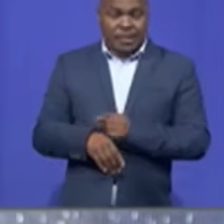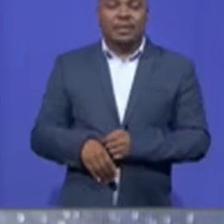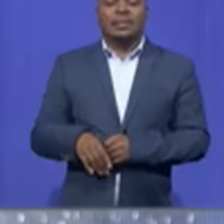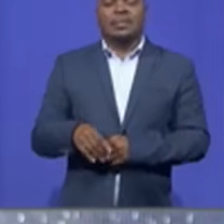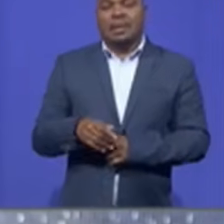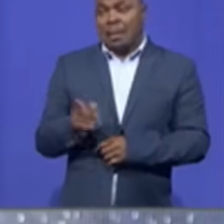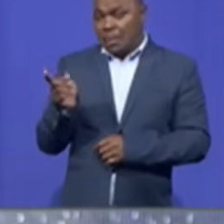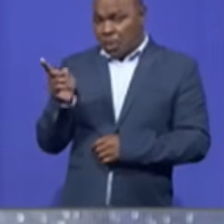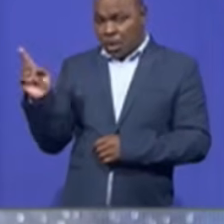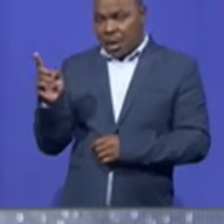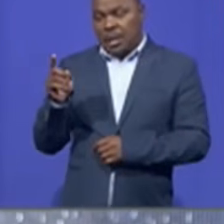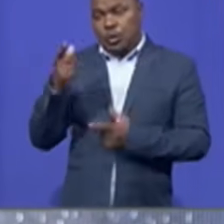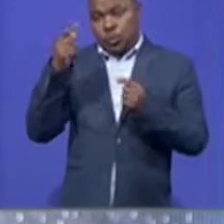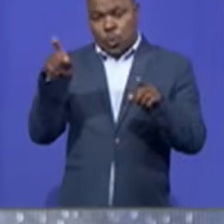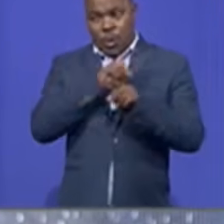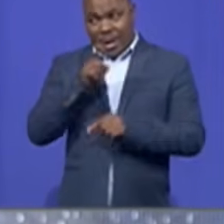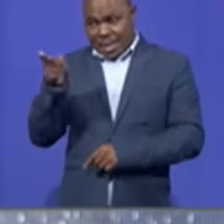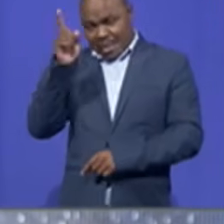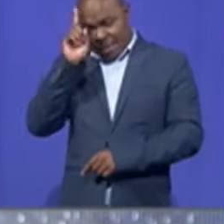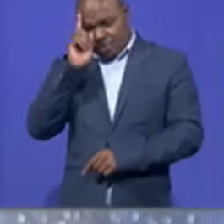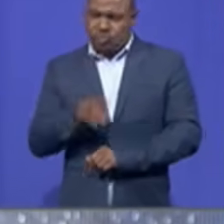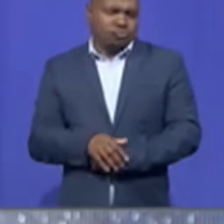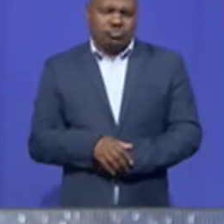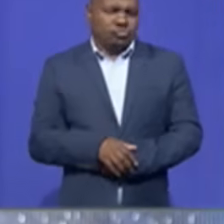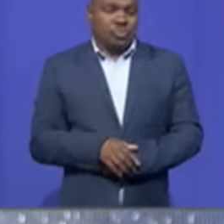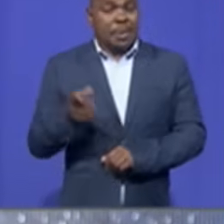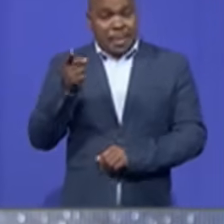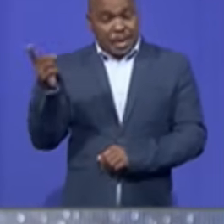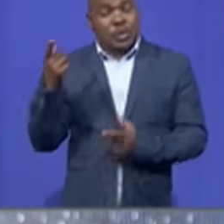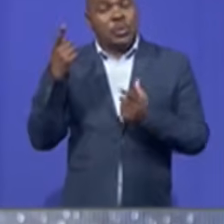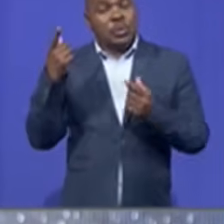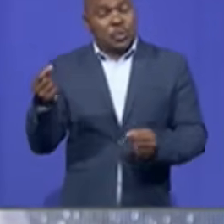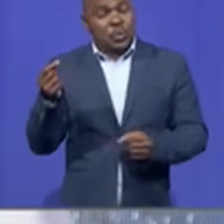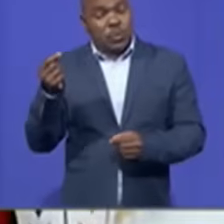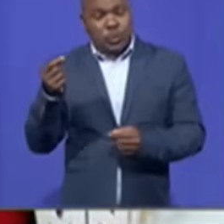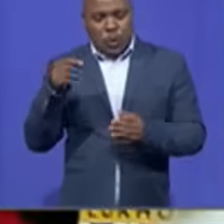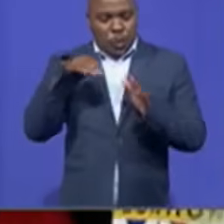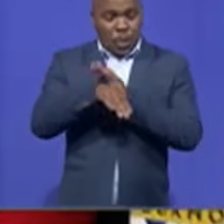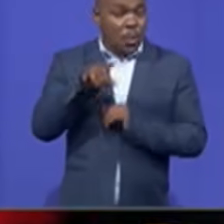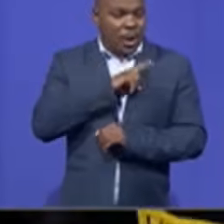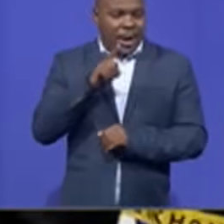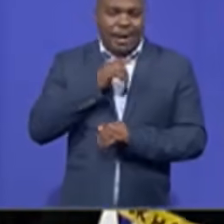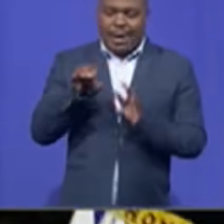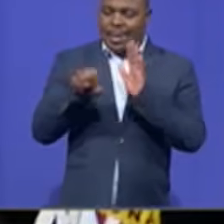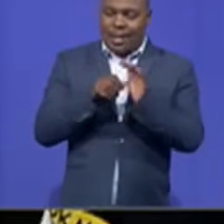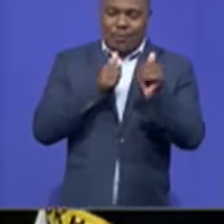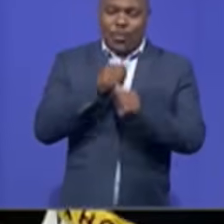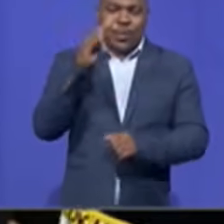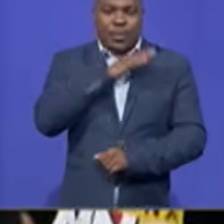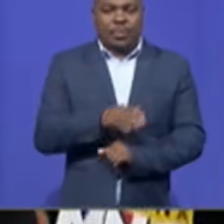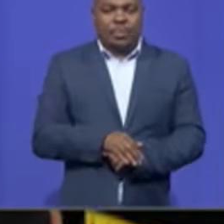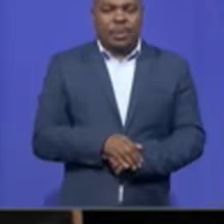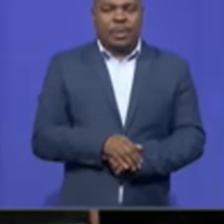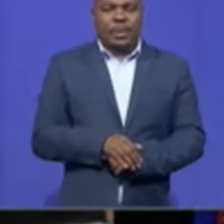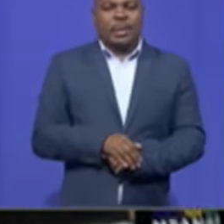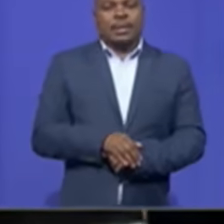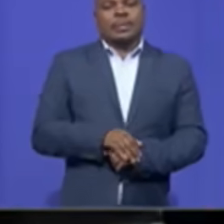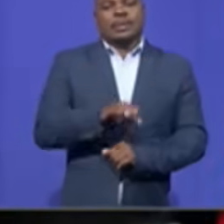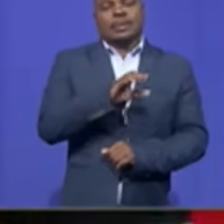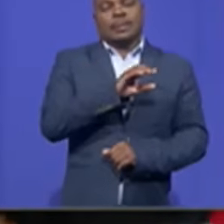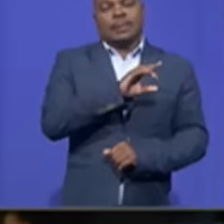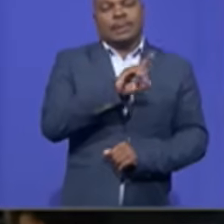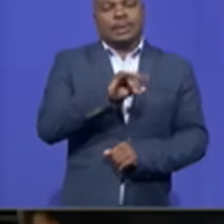didn't do so because they are black. They did so because they are unethical. Zibi o boetse o hlalosa ha mokga o tla